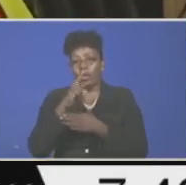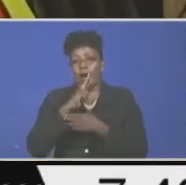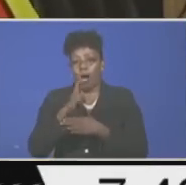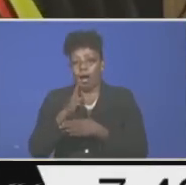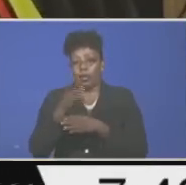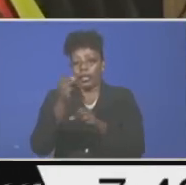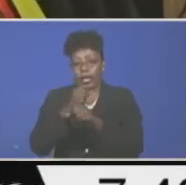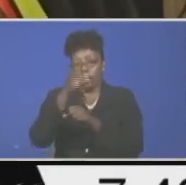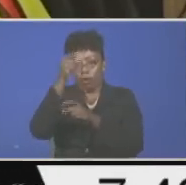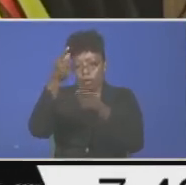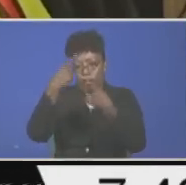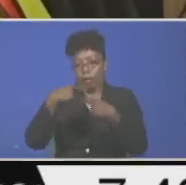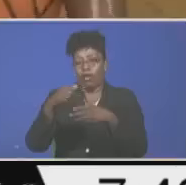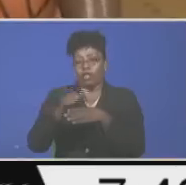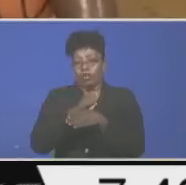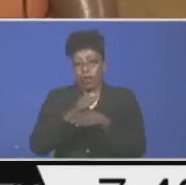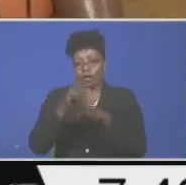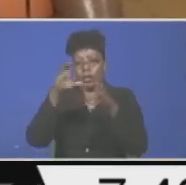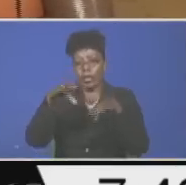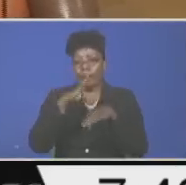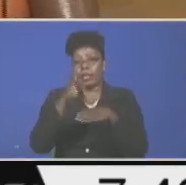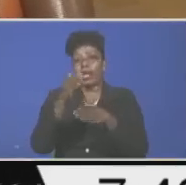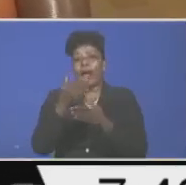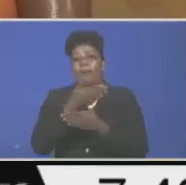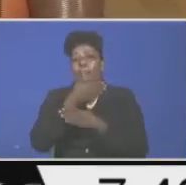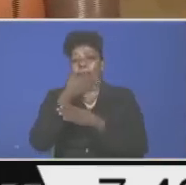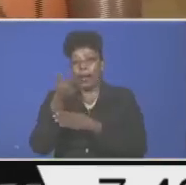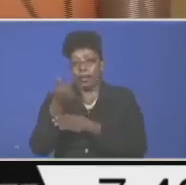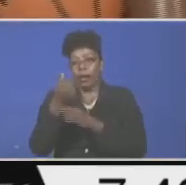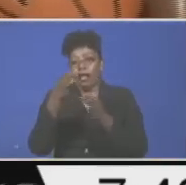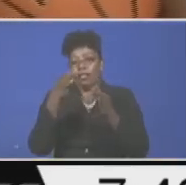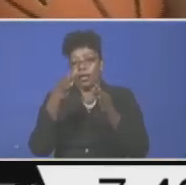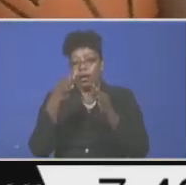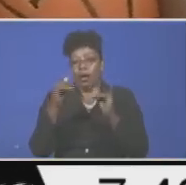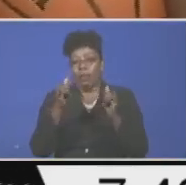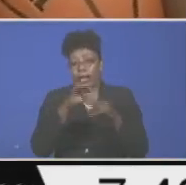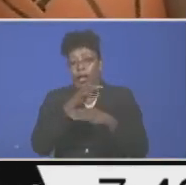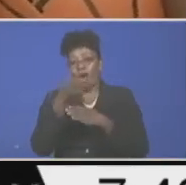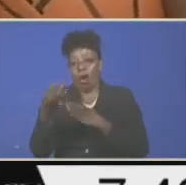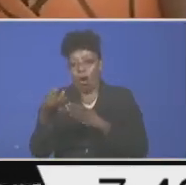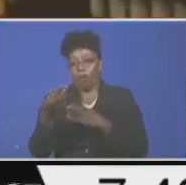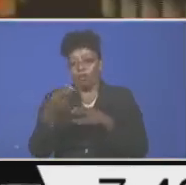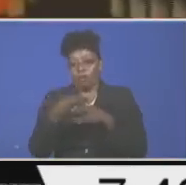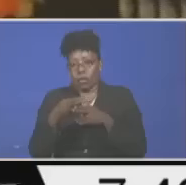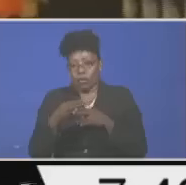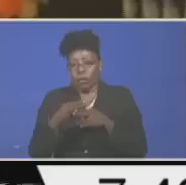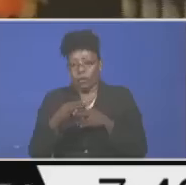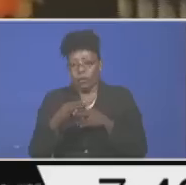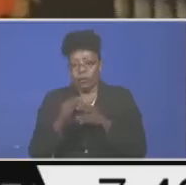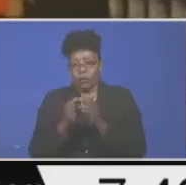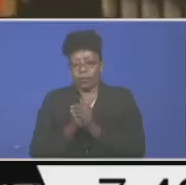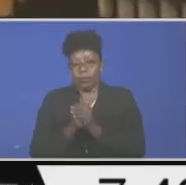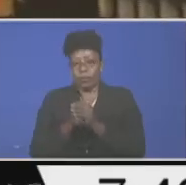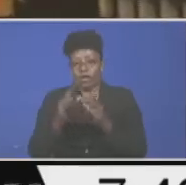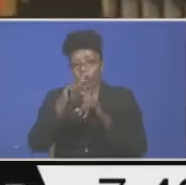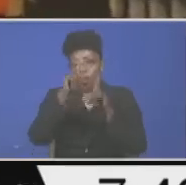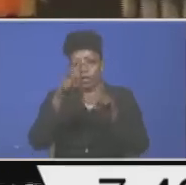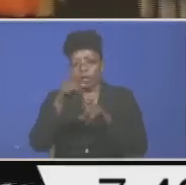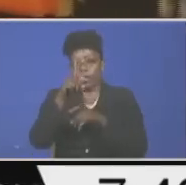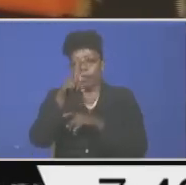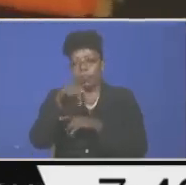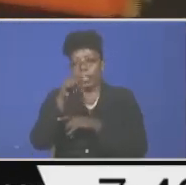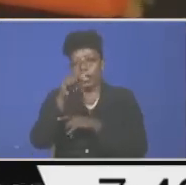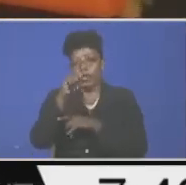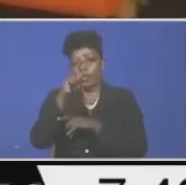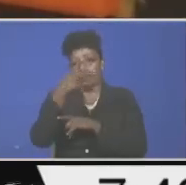get these guys to come out to practice, we'll be much better. The playoffs is right around the corner, so hopefully we can have a great run. Panthers still undefeated. How do you beat